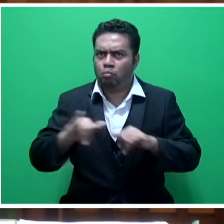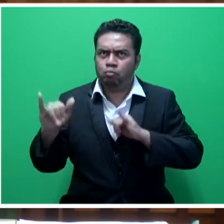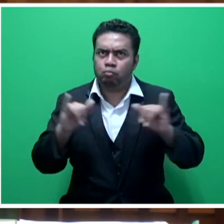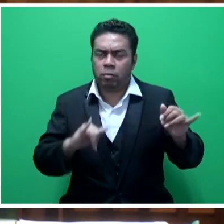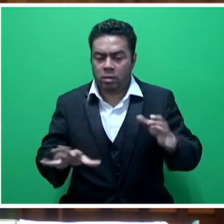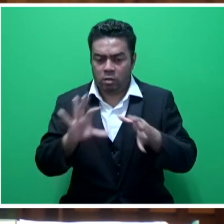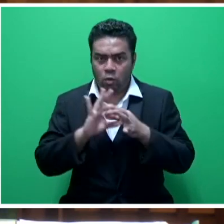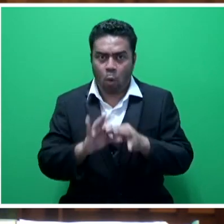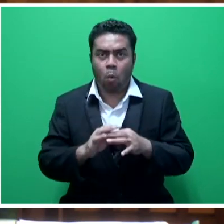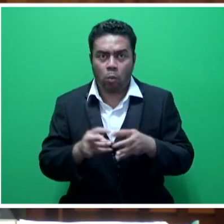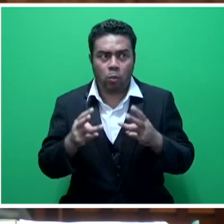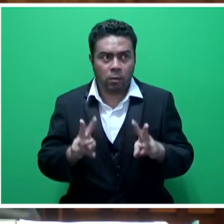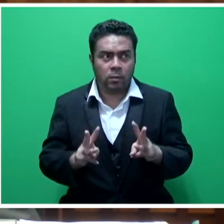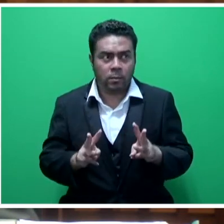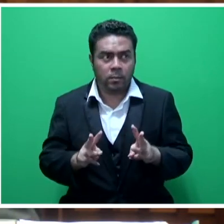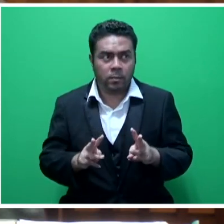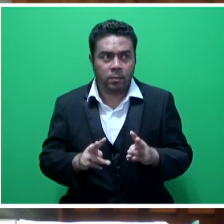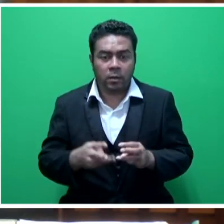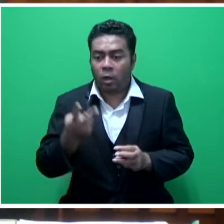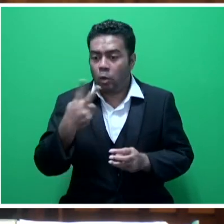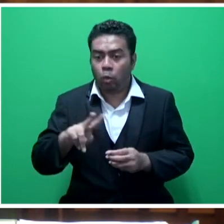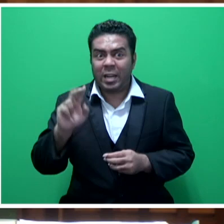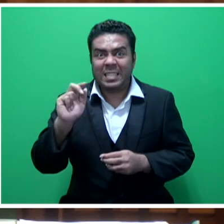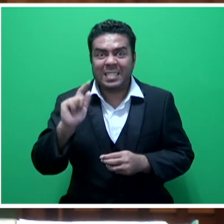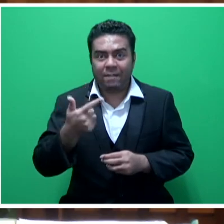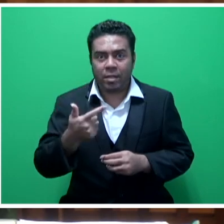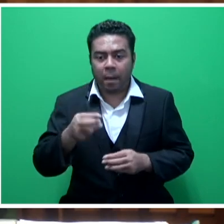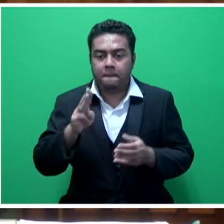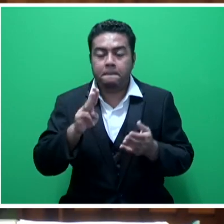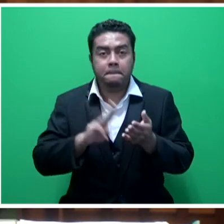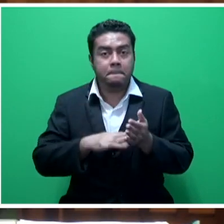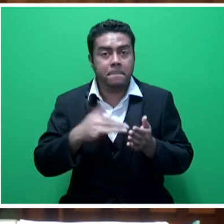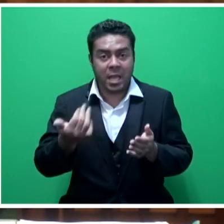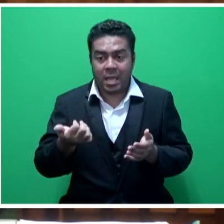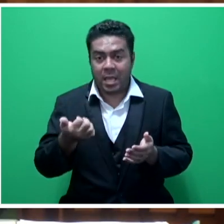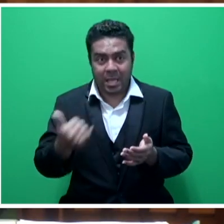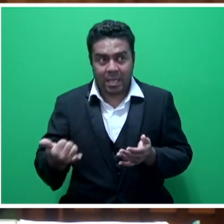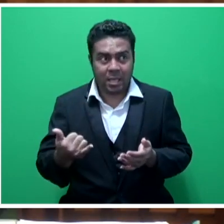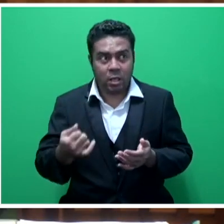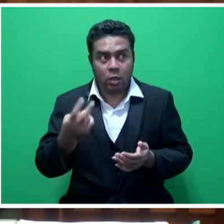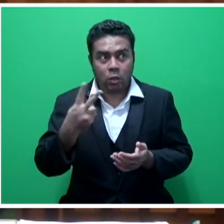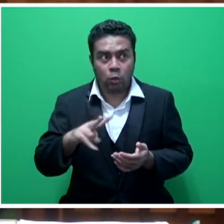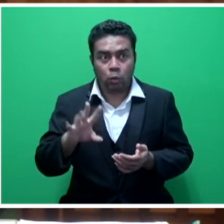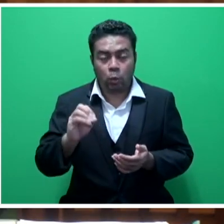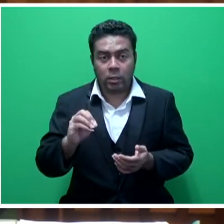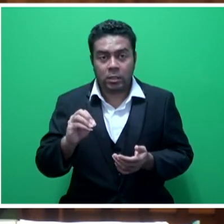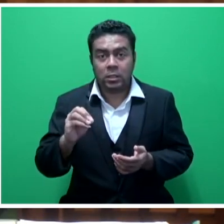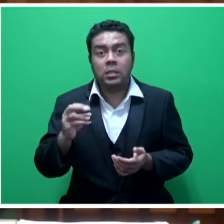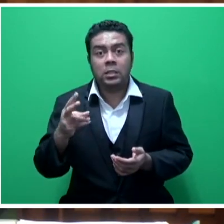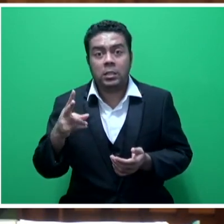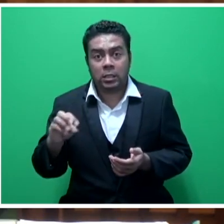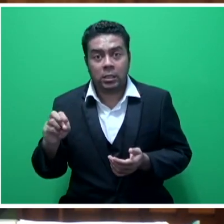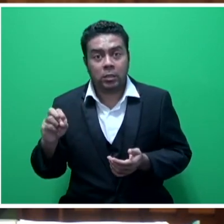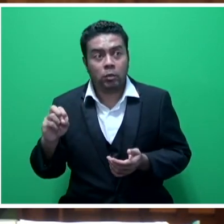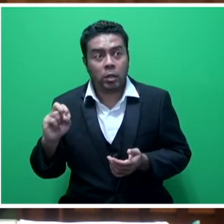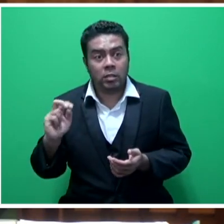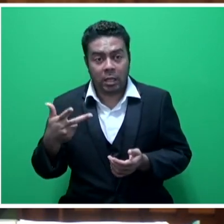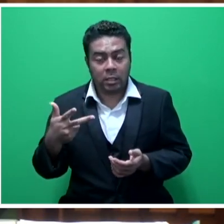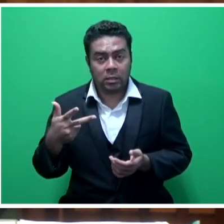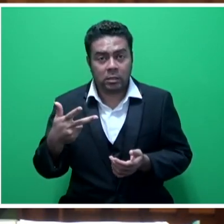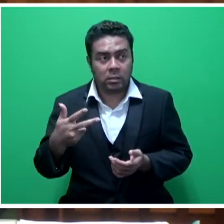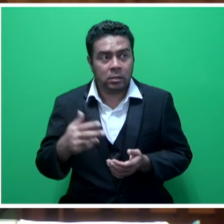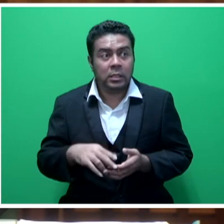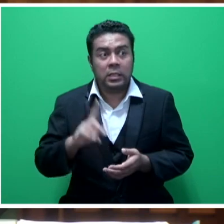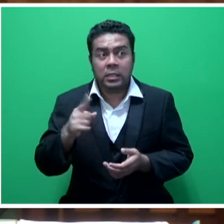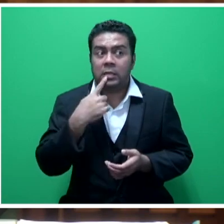own words from a press release stated on 27 May 2008, some of you are now singing the same mantra of Mahendra Chaudhry.